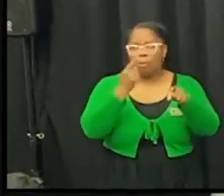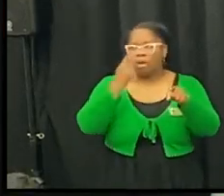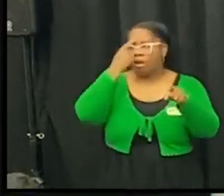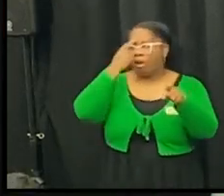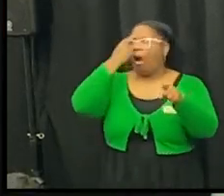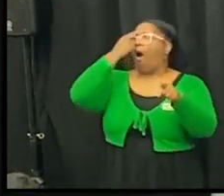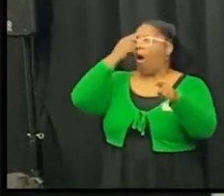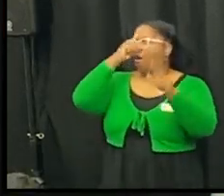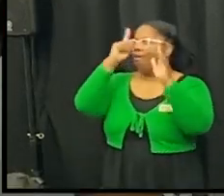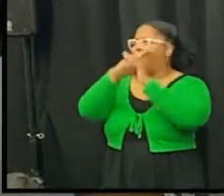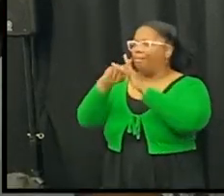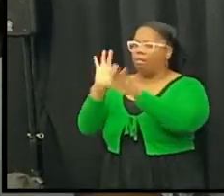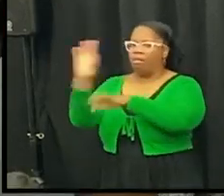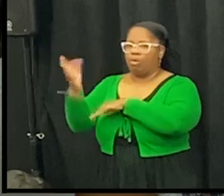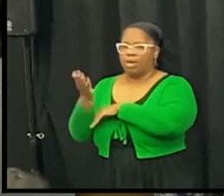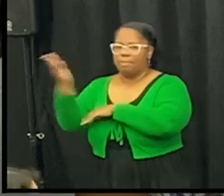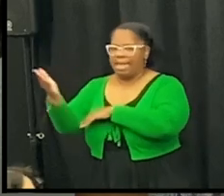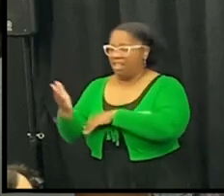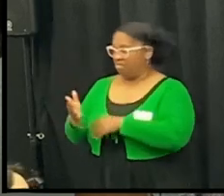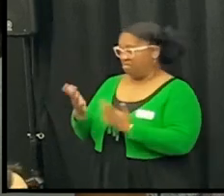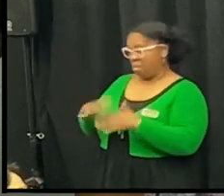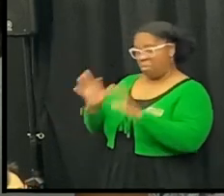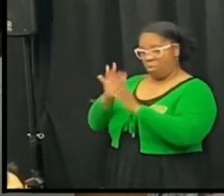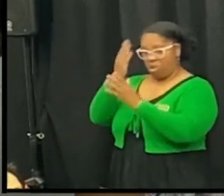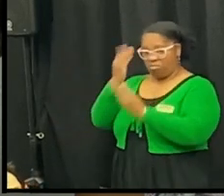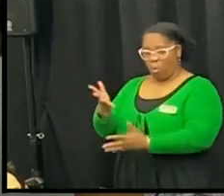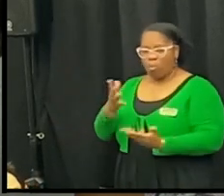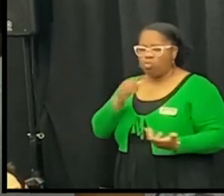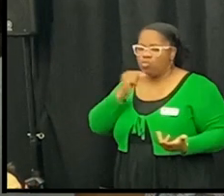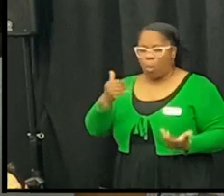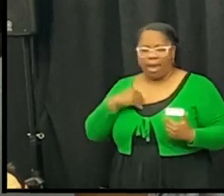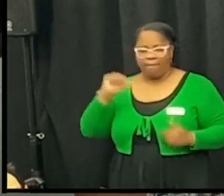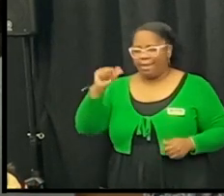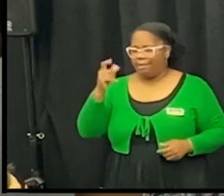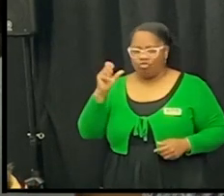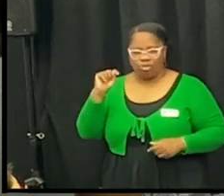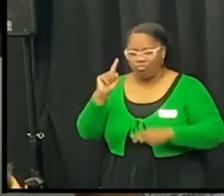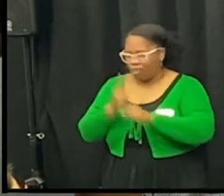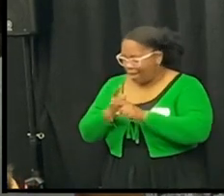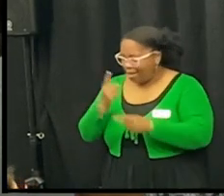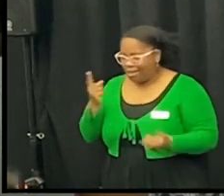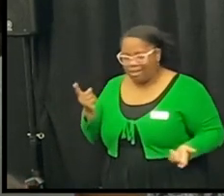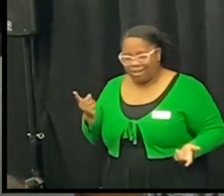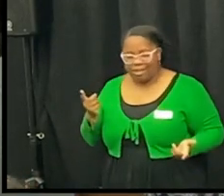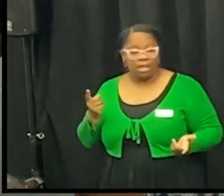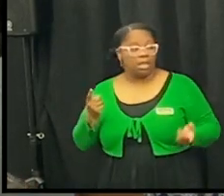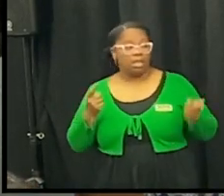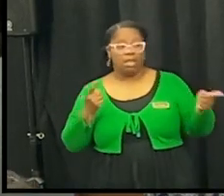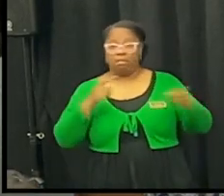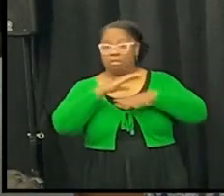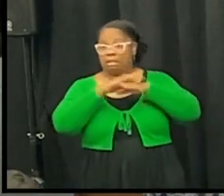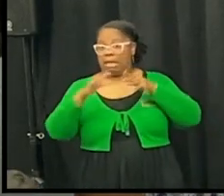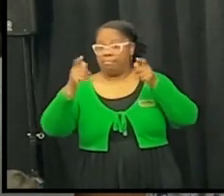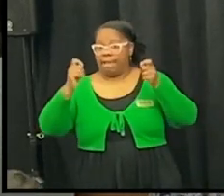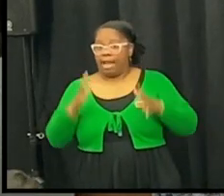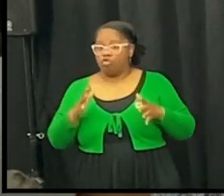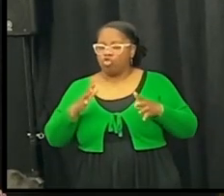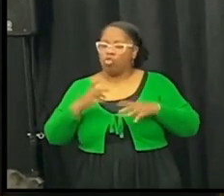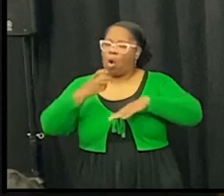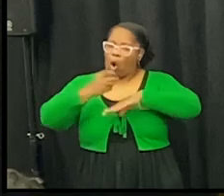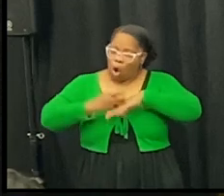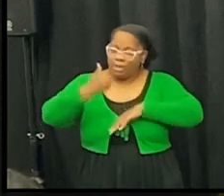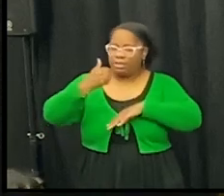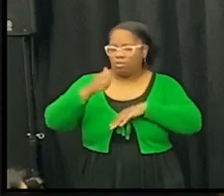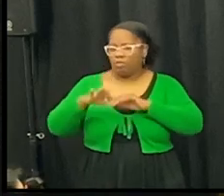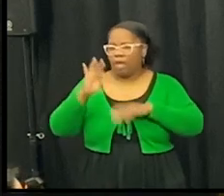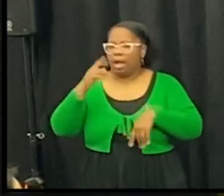something else. And that's important to note, right? It's not, you don't have agents, you're right, so. And I'll say, stage managers are always like the hardest to find